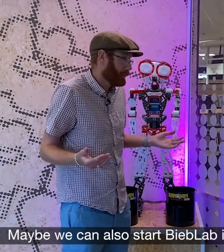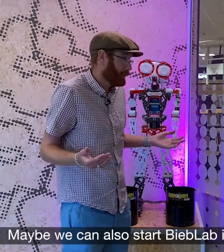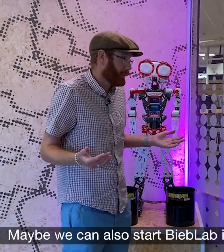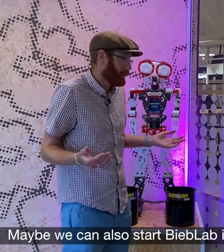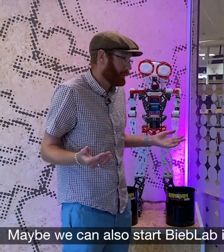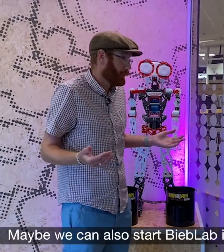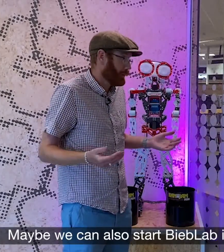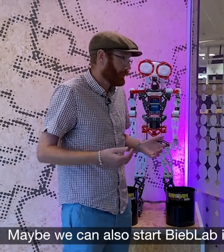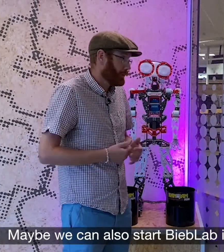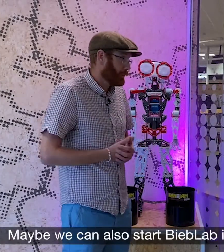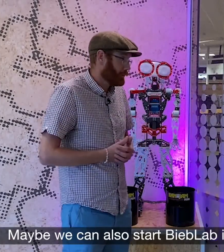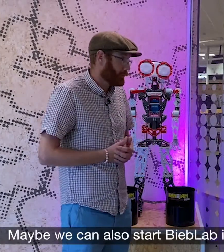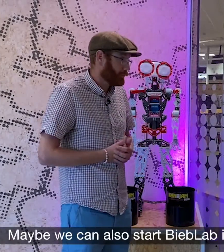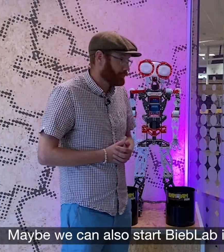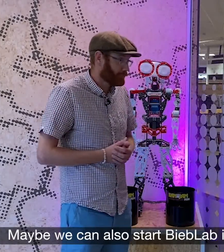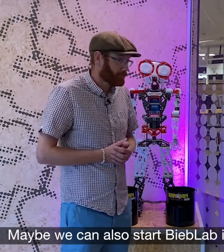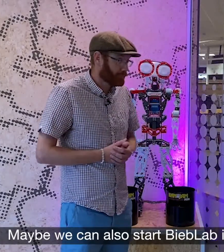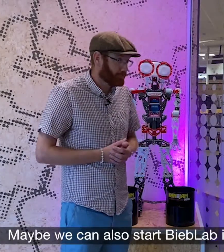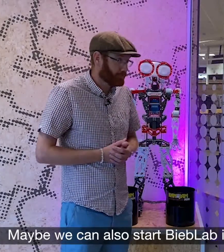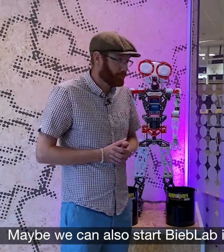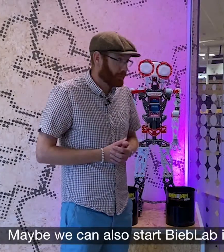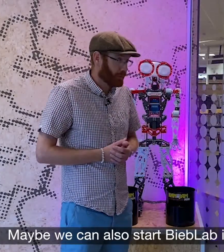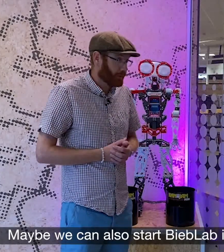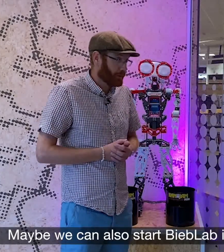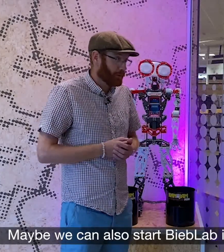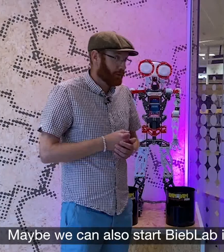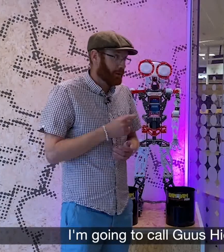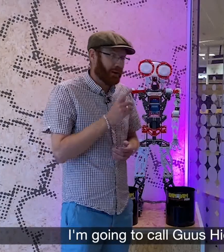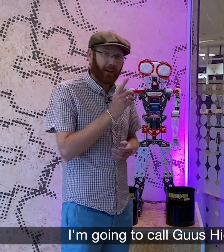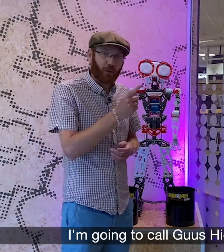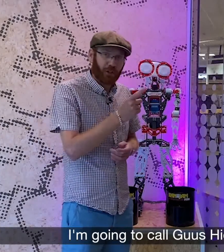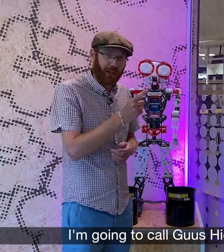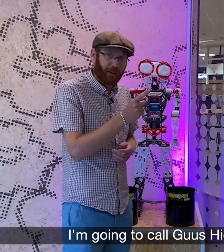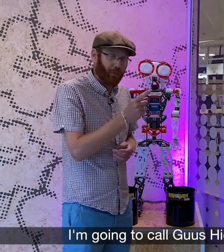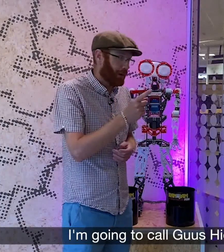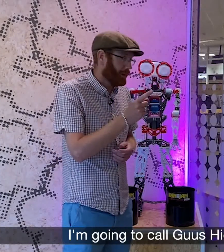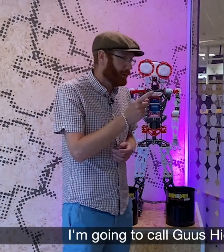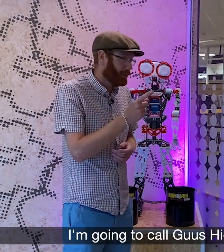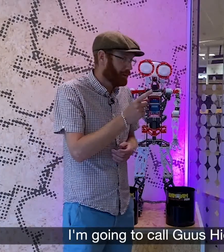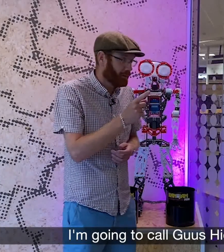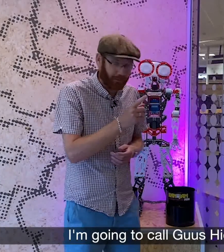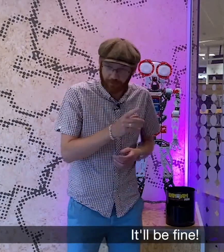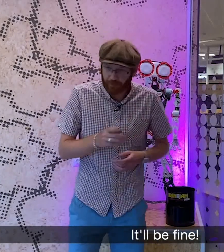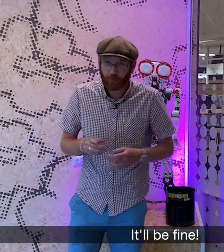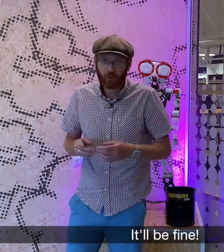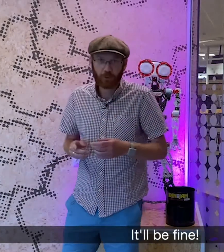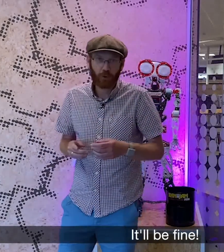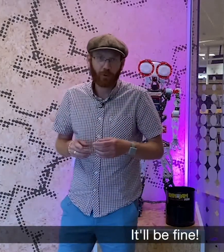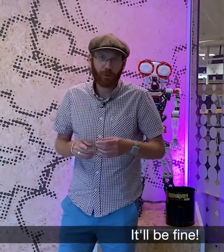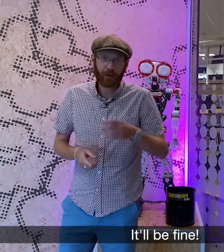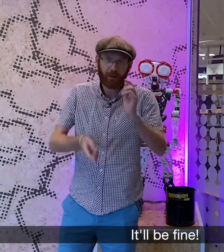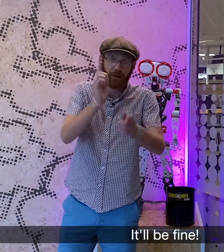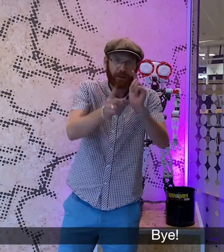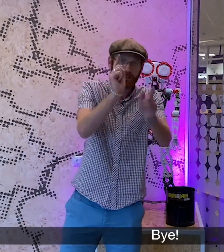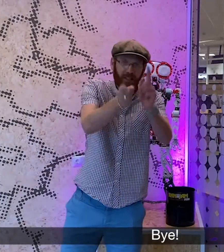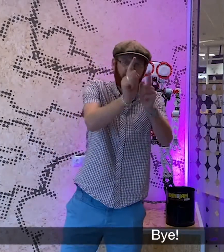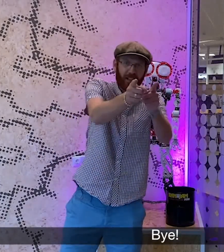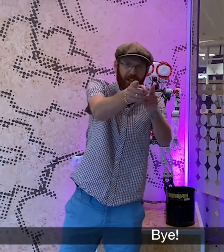Ja, misschien kunnen we in Zuid-Korea ook nog met Beep Lab beginnen. Ik ga Guus Hiddink even bellen. Kijk, gaan we dat doen. Kom voor de